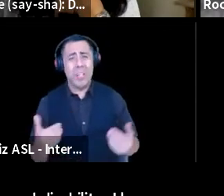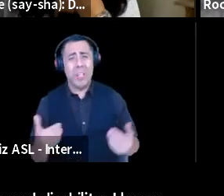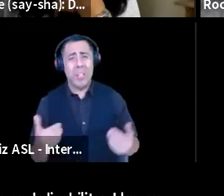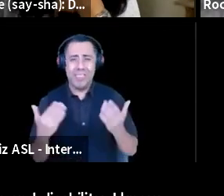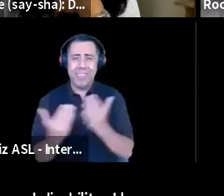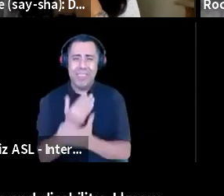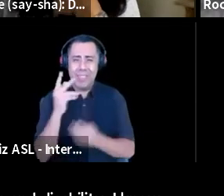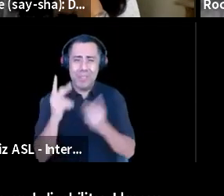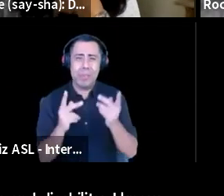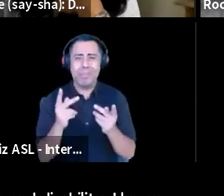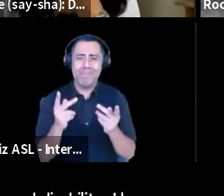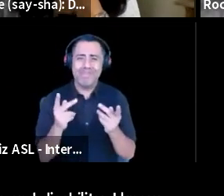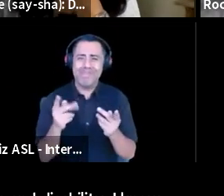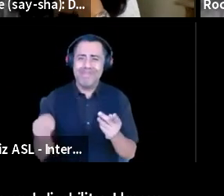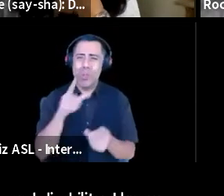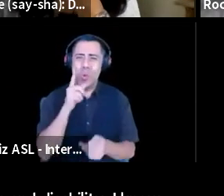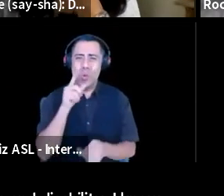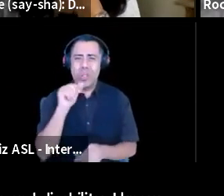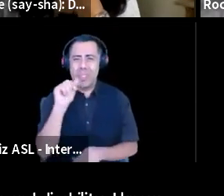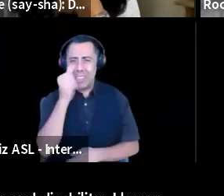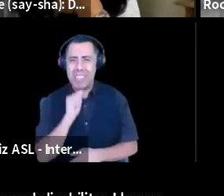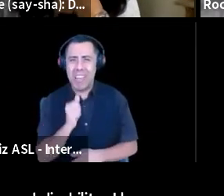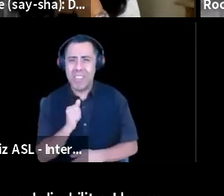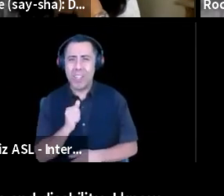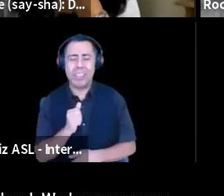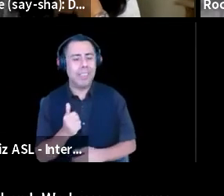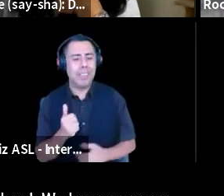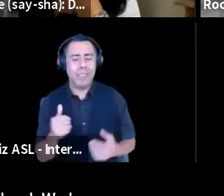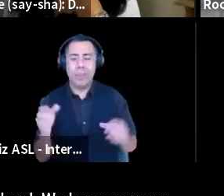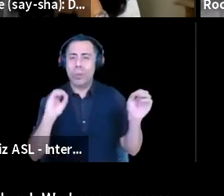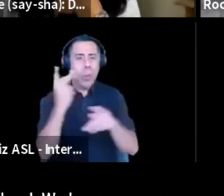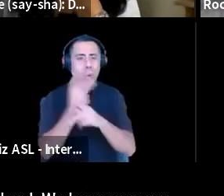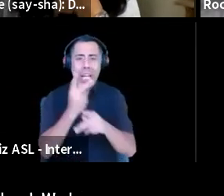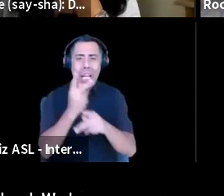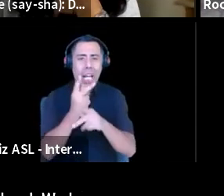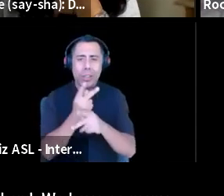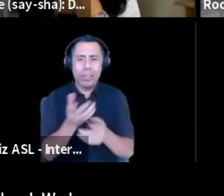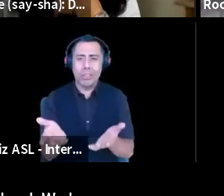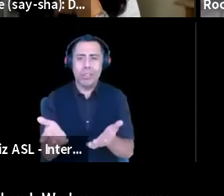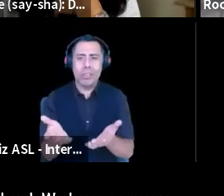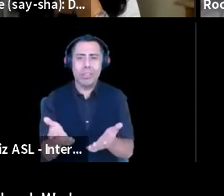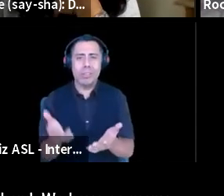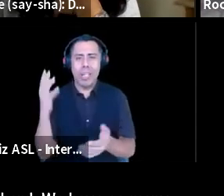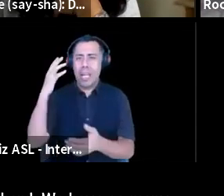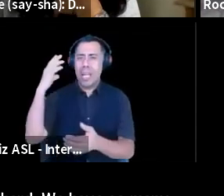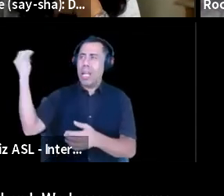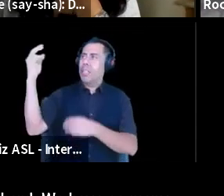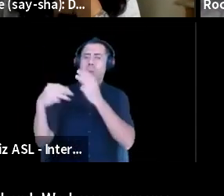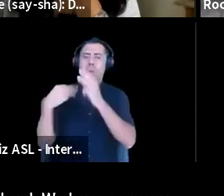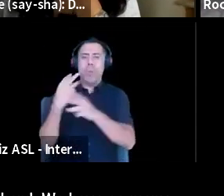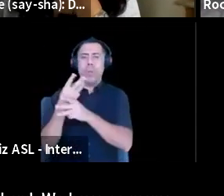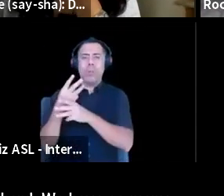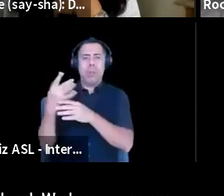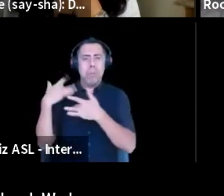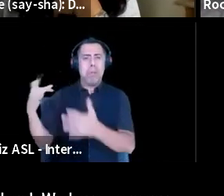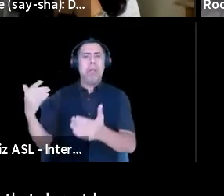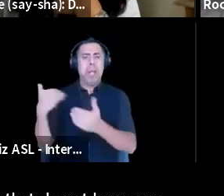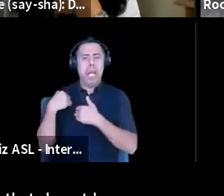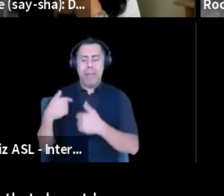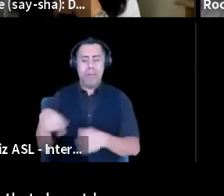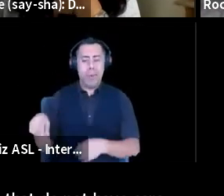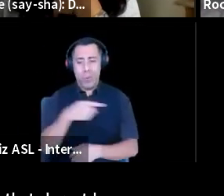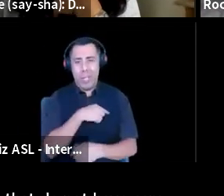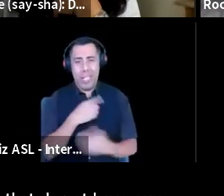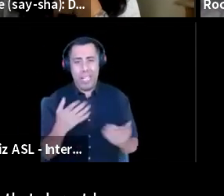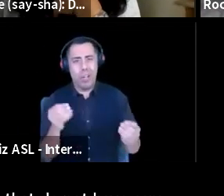from a lot of things and that do not have care either, that the outside world generally has. So we're farther behind as usual.